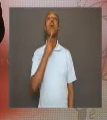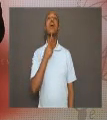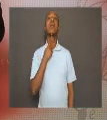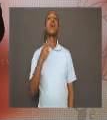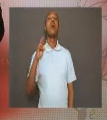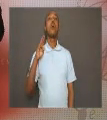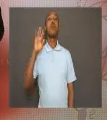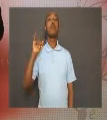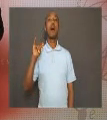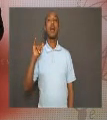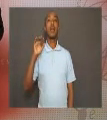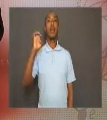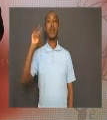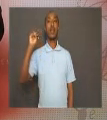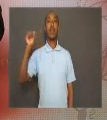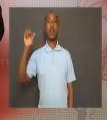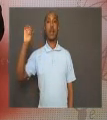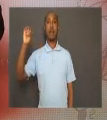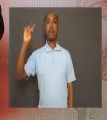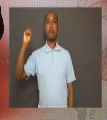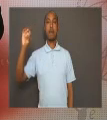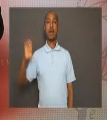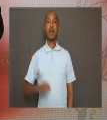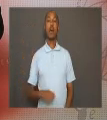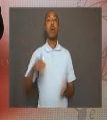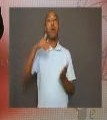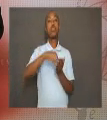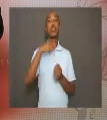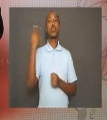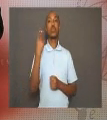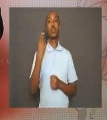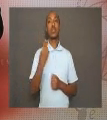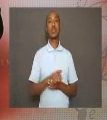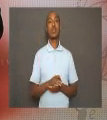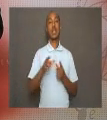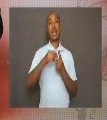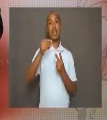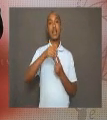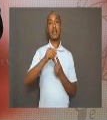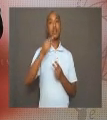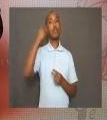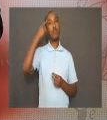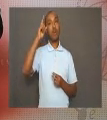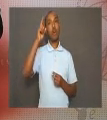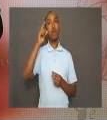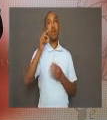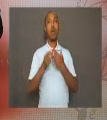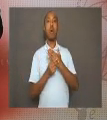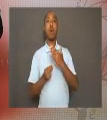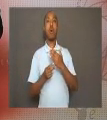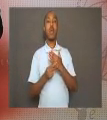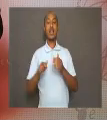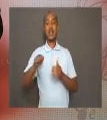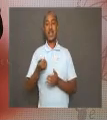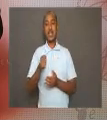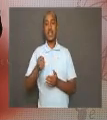or by enema. It is also used as an ingredient for oil well drilling